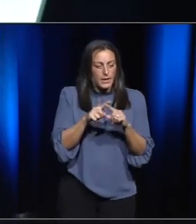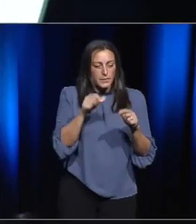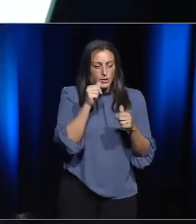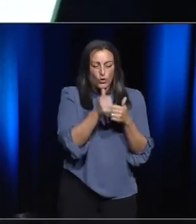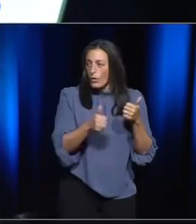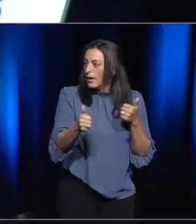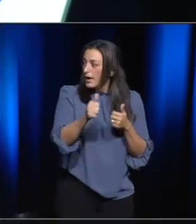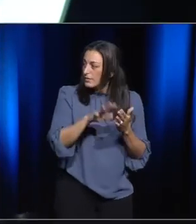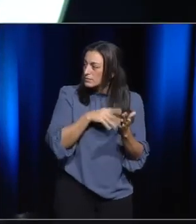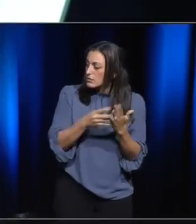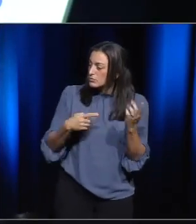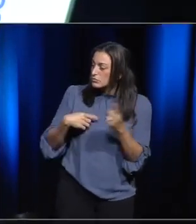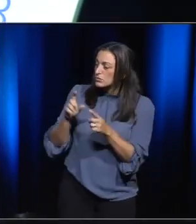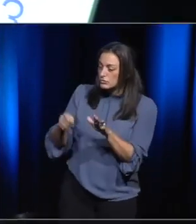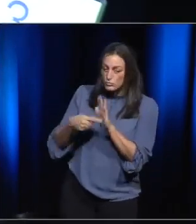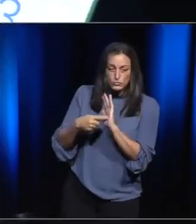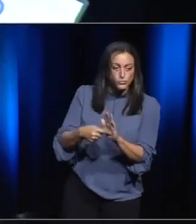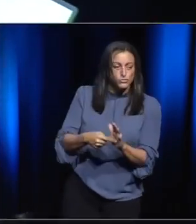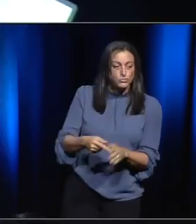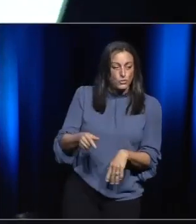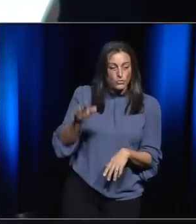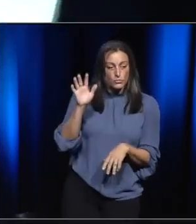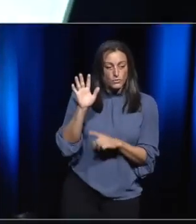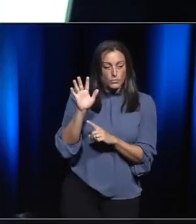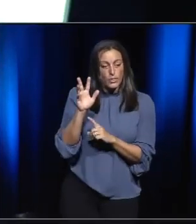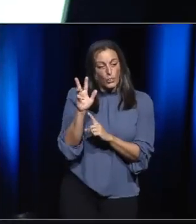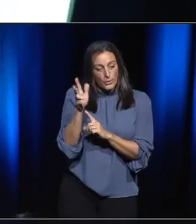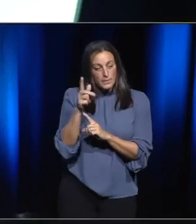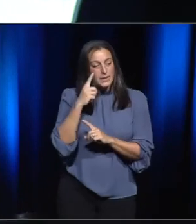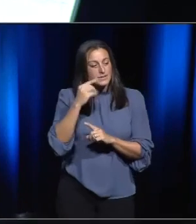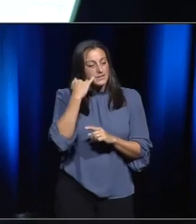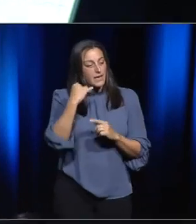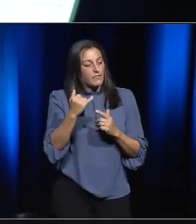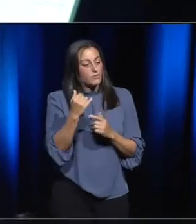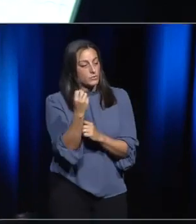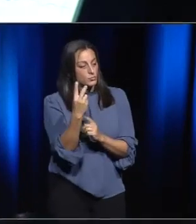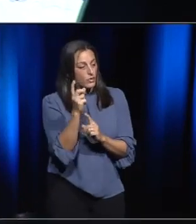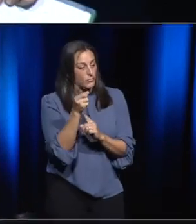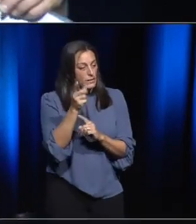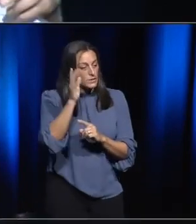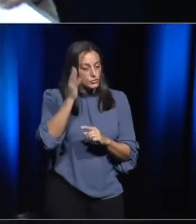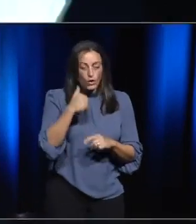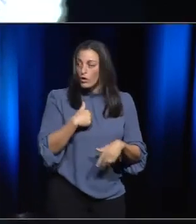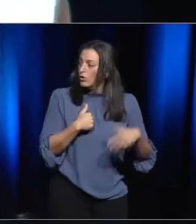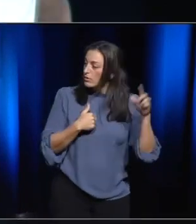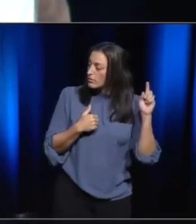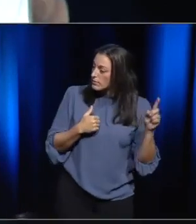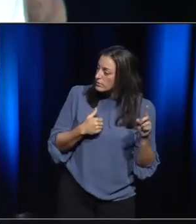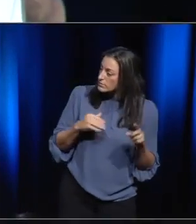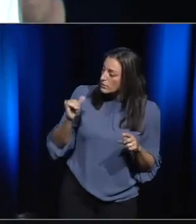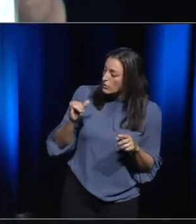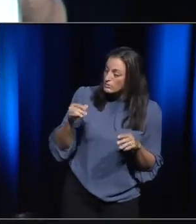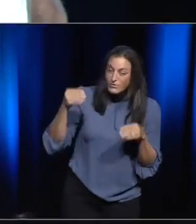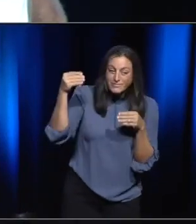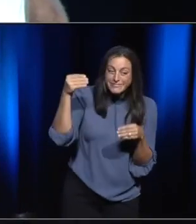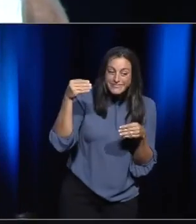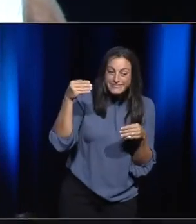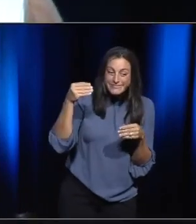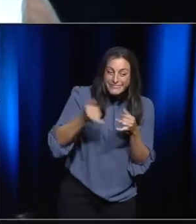should happen in long talks. This should happen in long and short talks. And then this.